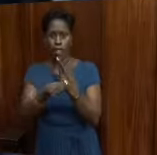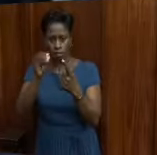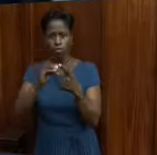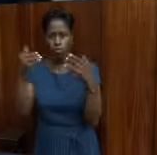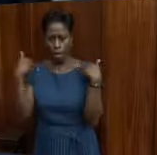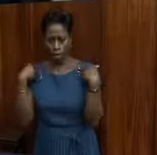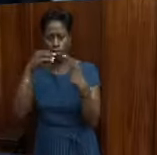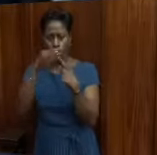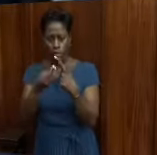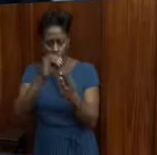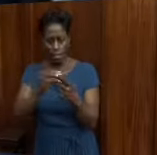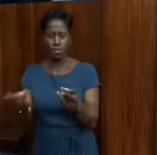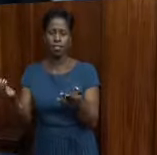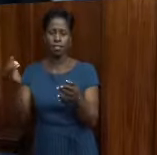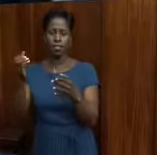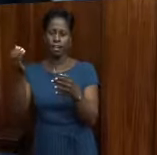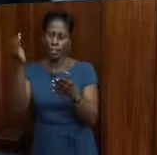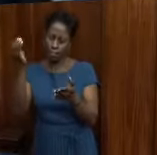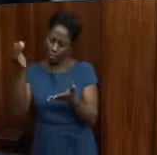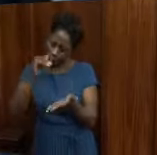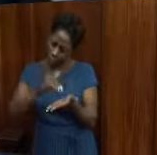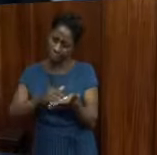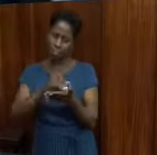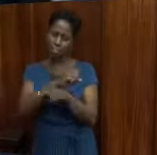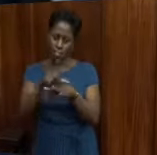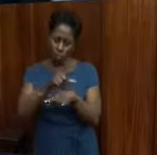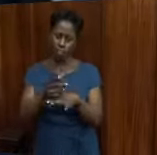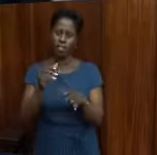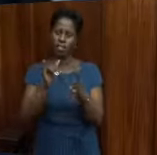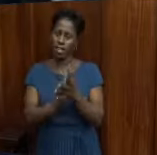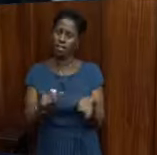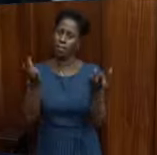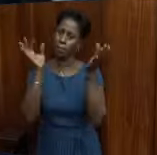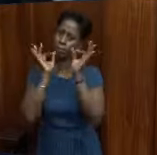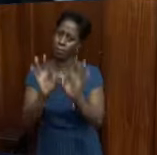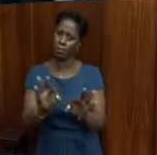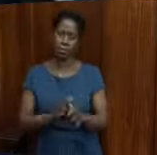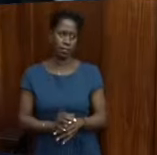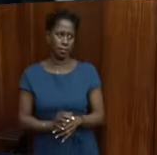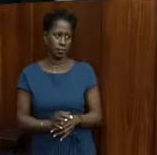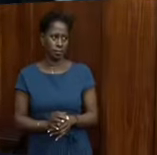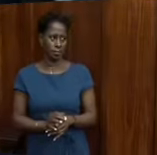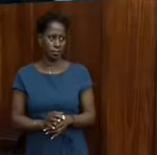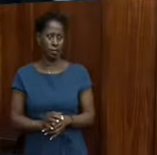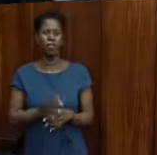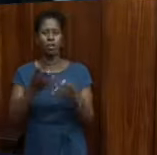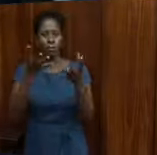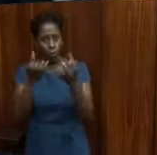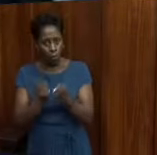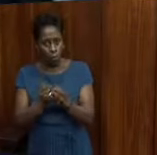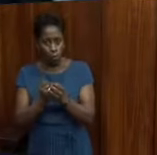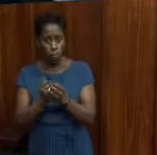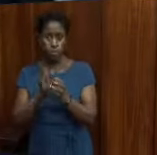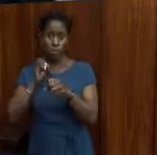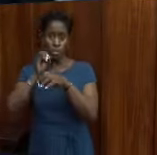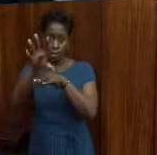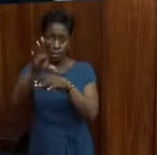markets have increased while we prepare to resume exports to the UK